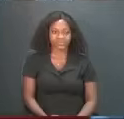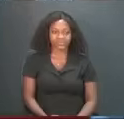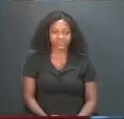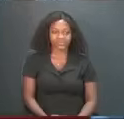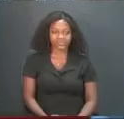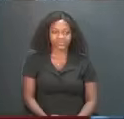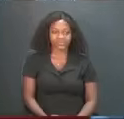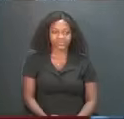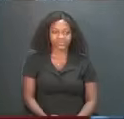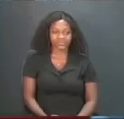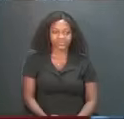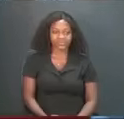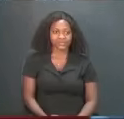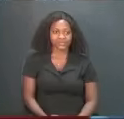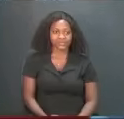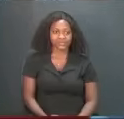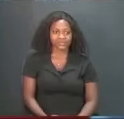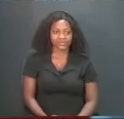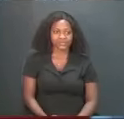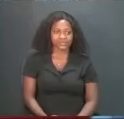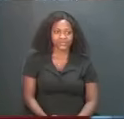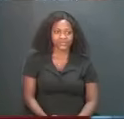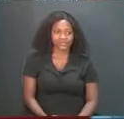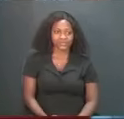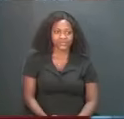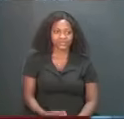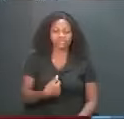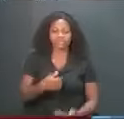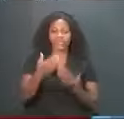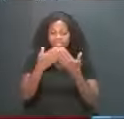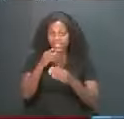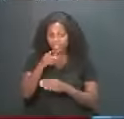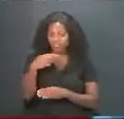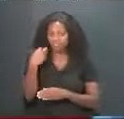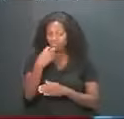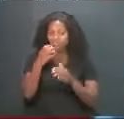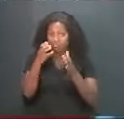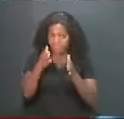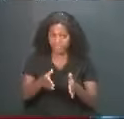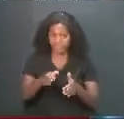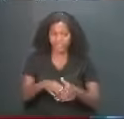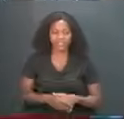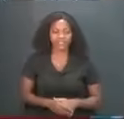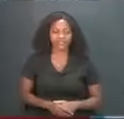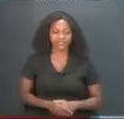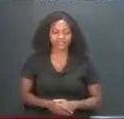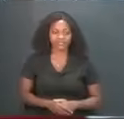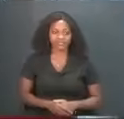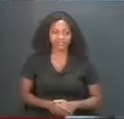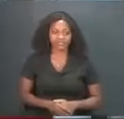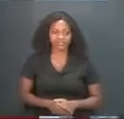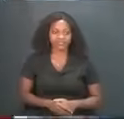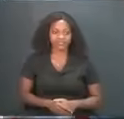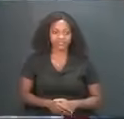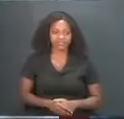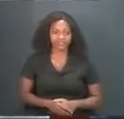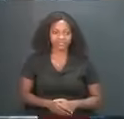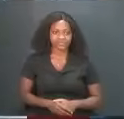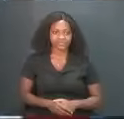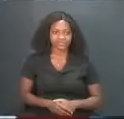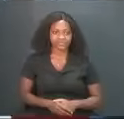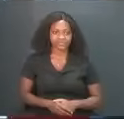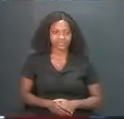Mr. Speaker, I want to thank you very much. I want to thank you very much